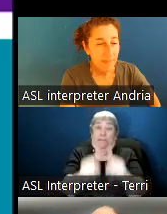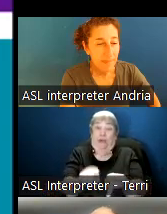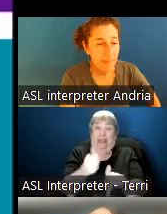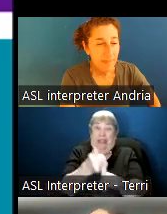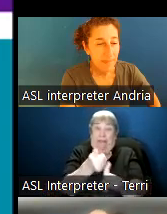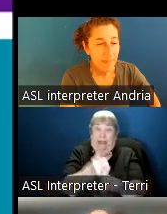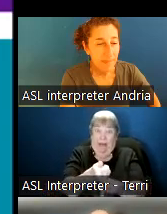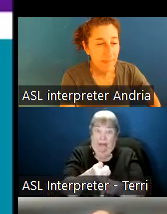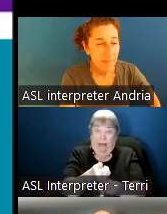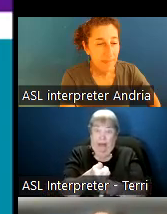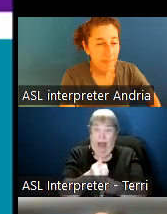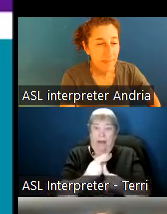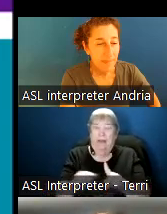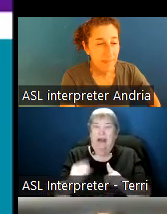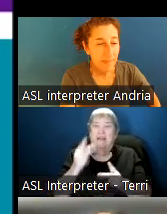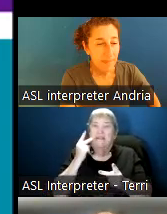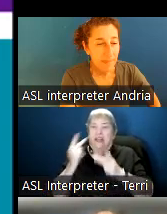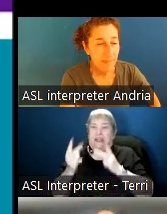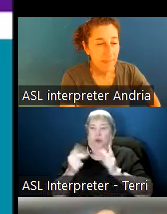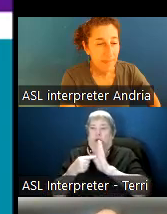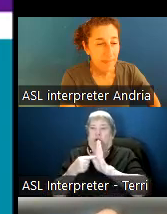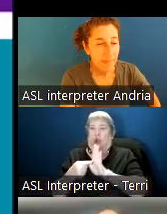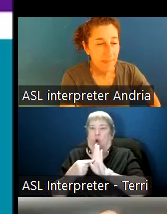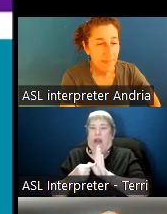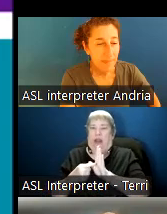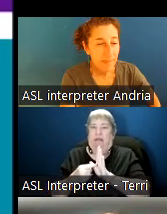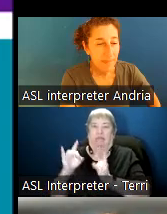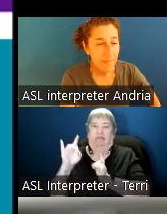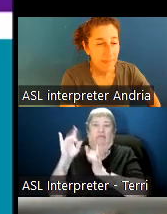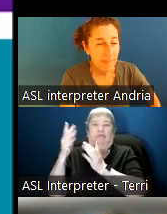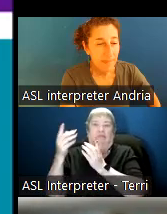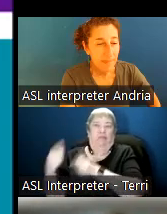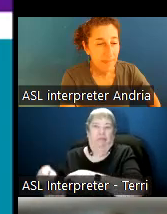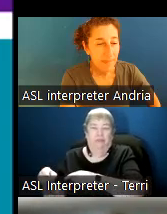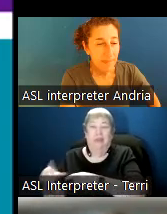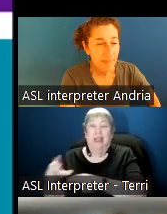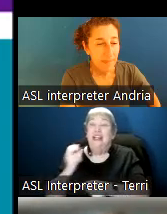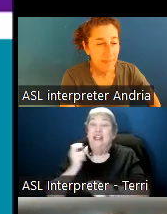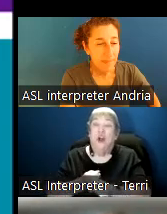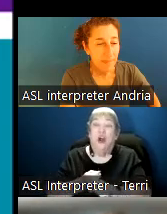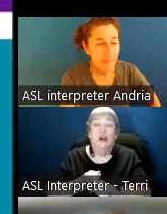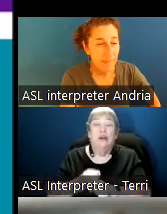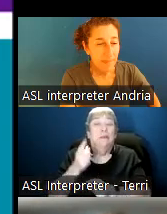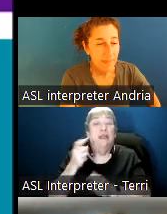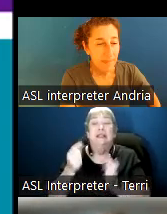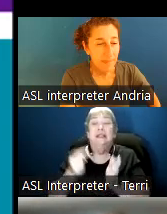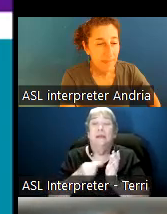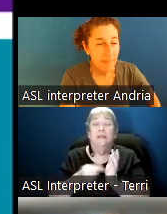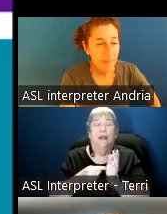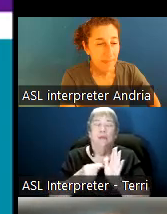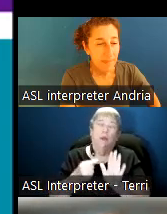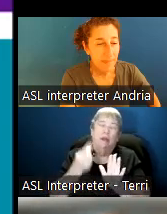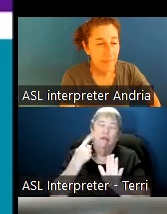person, it is a very violent thing. And it's hard because sometimes we had for many, many years